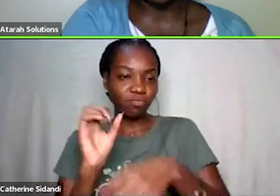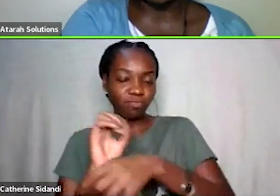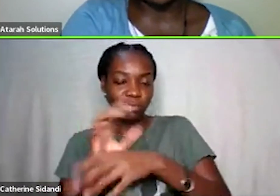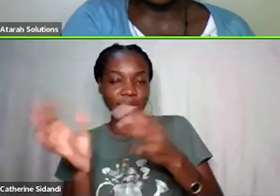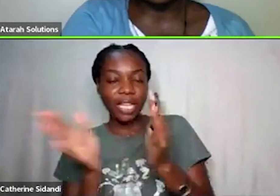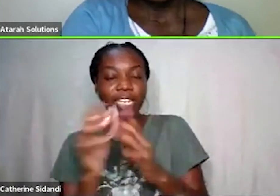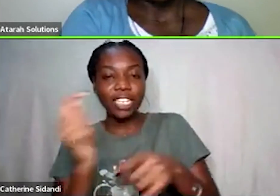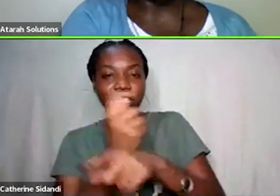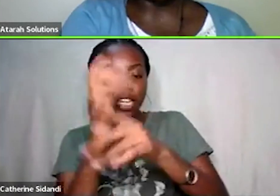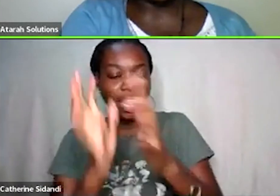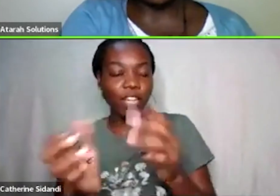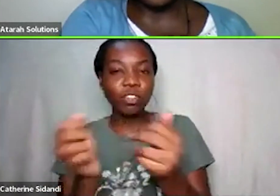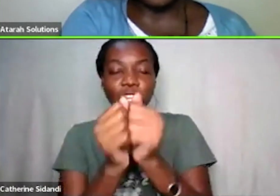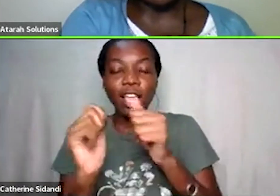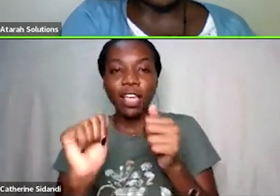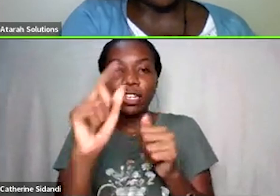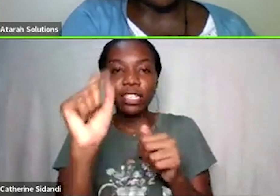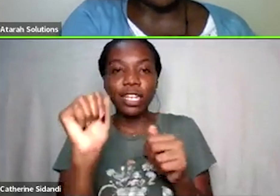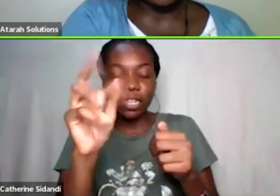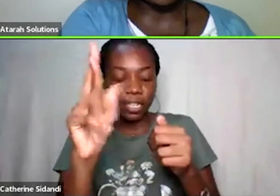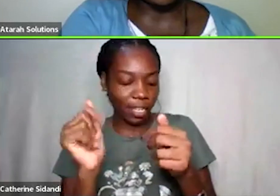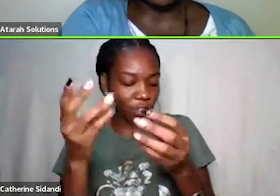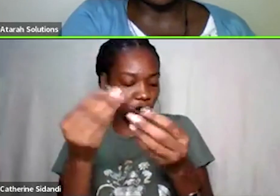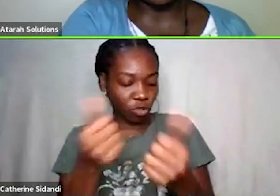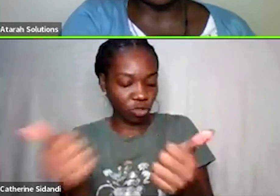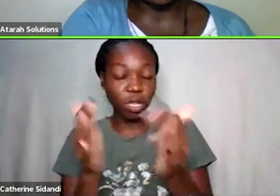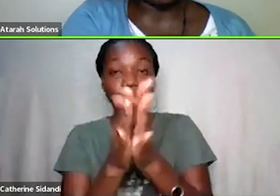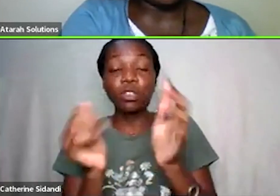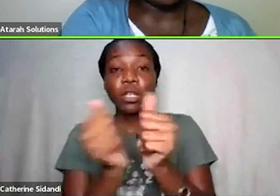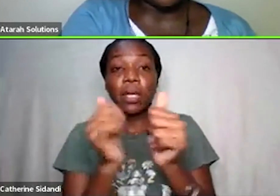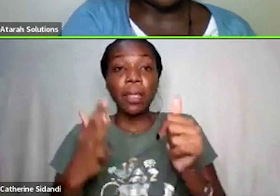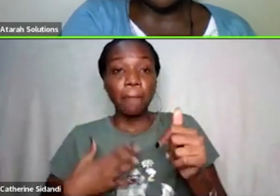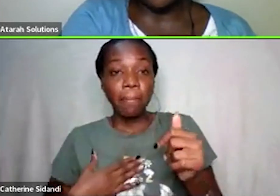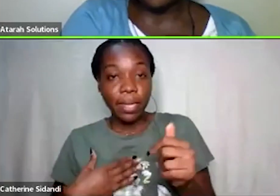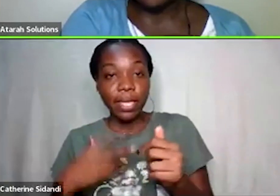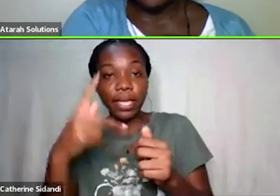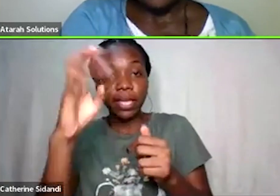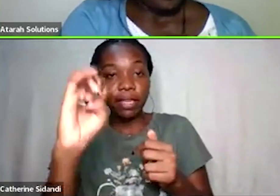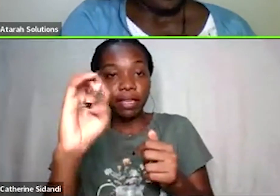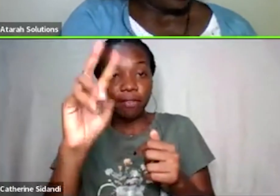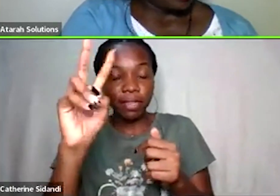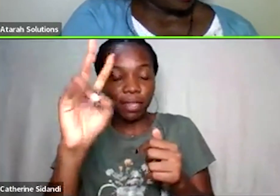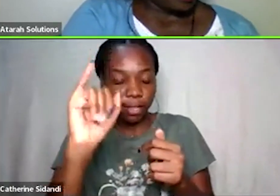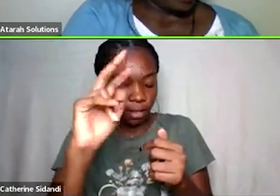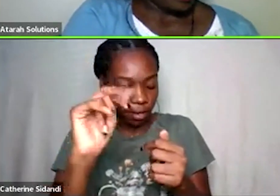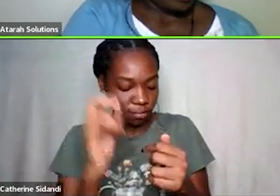Atara Solutions. And with me is my co-host, Kevin, you can go.